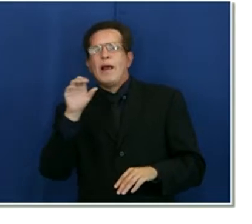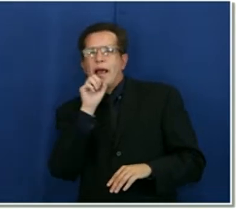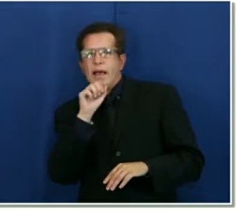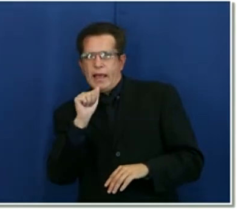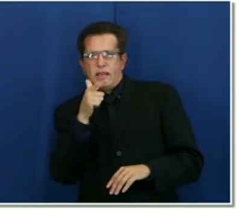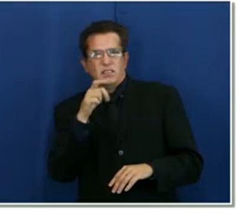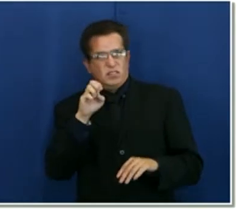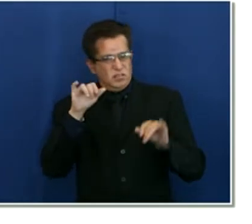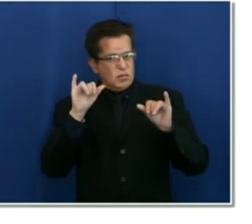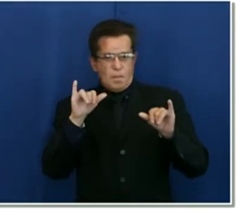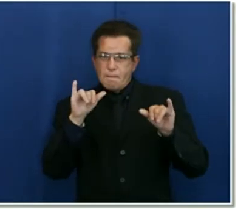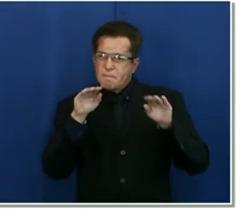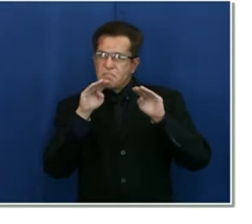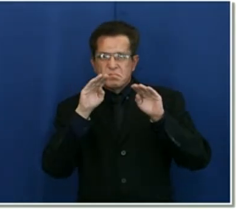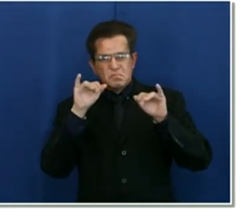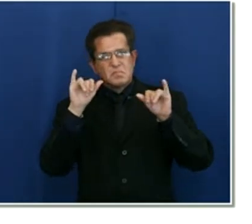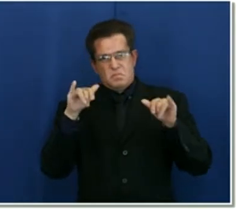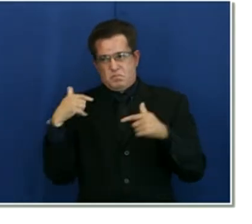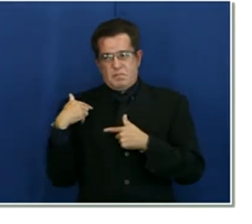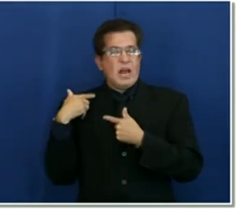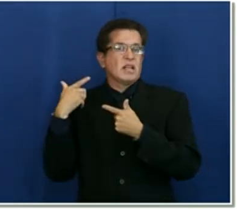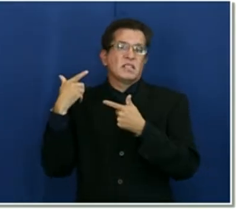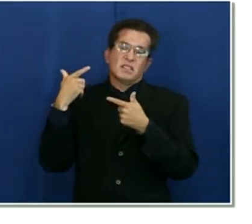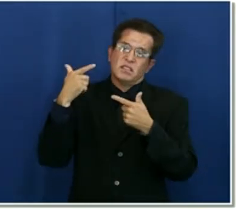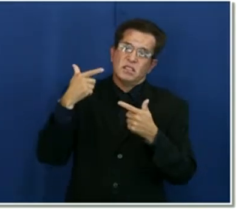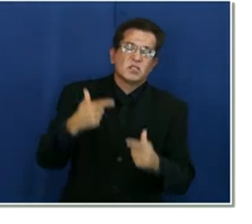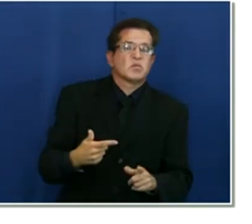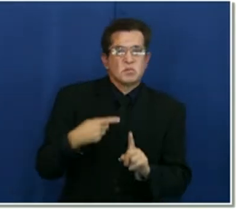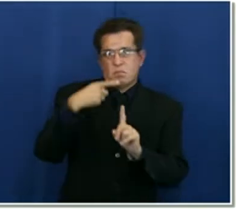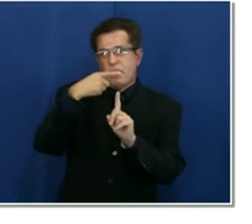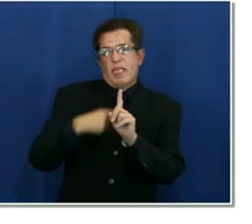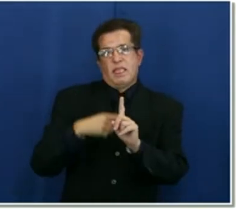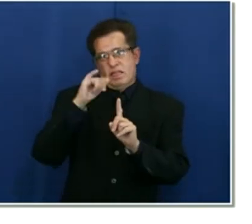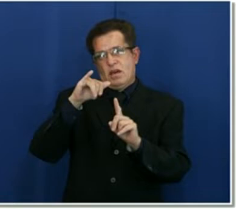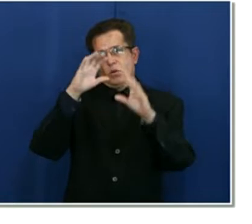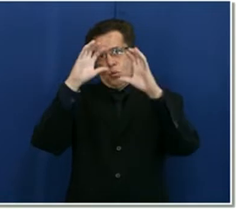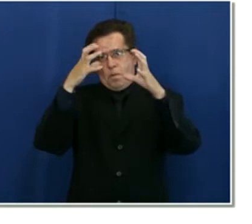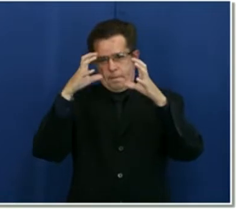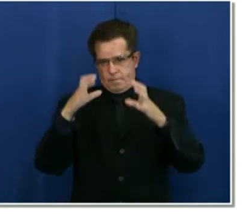age, unchanged over the past month or so.